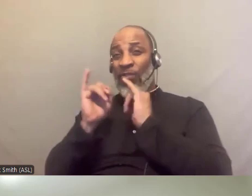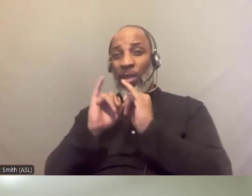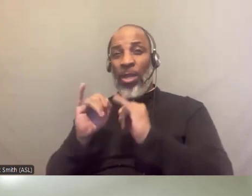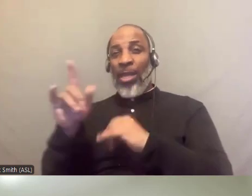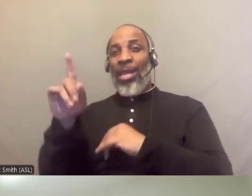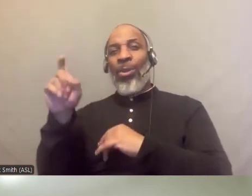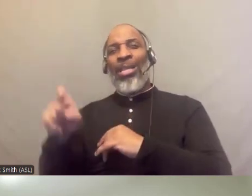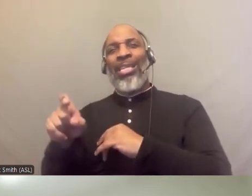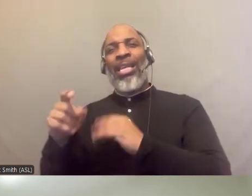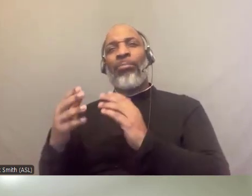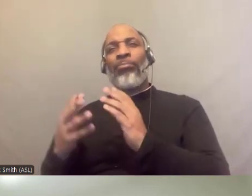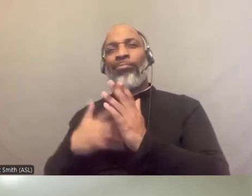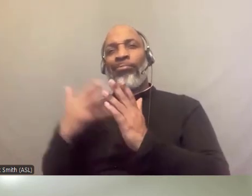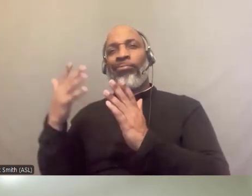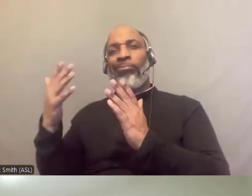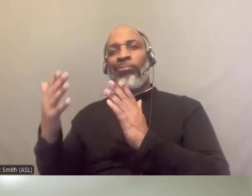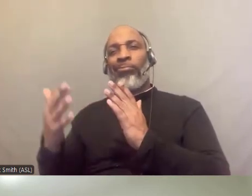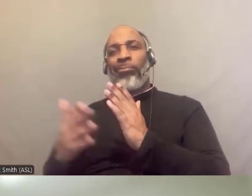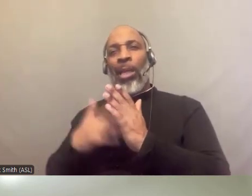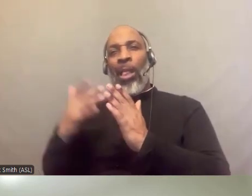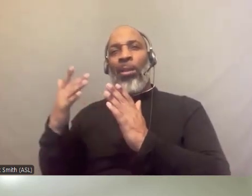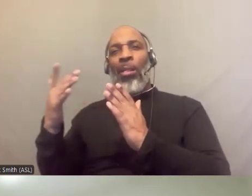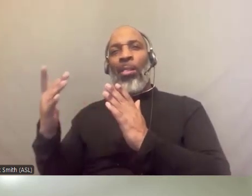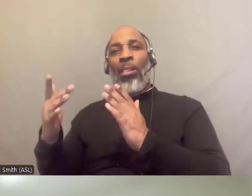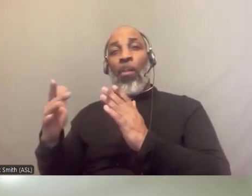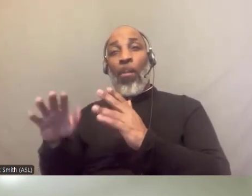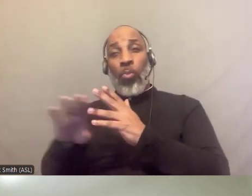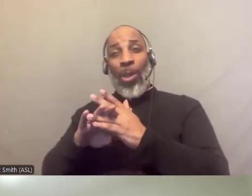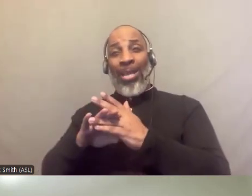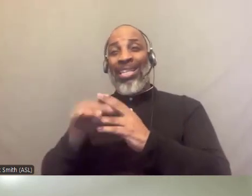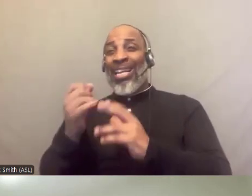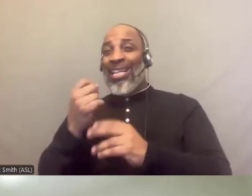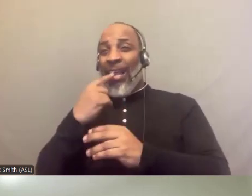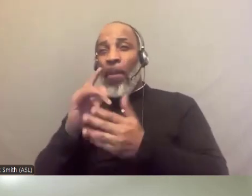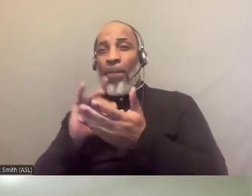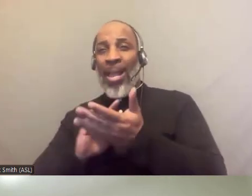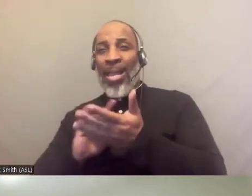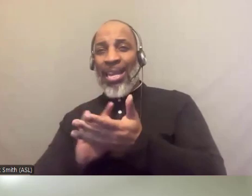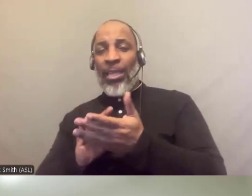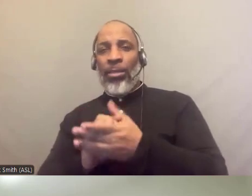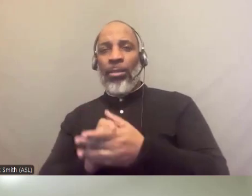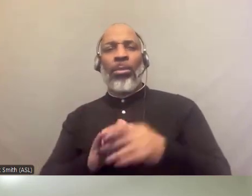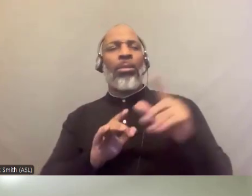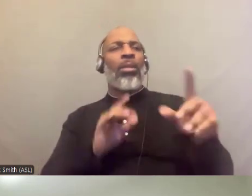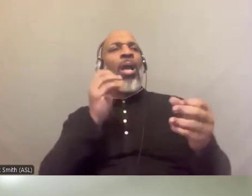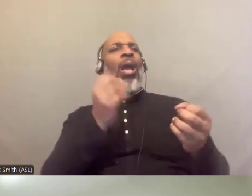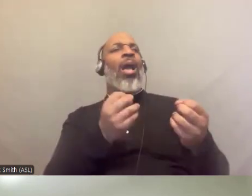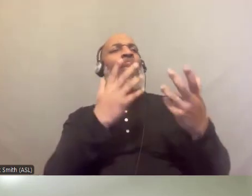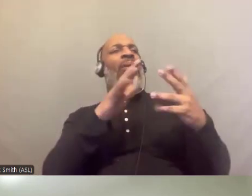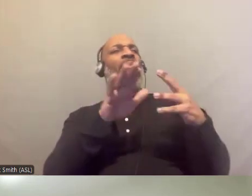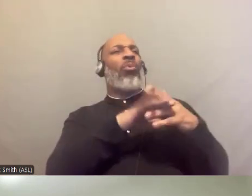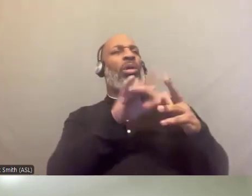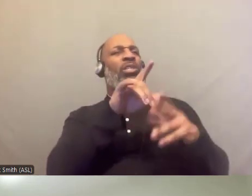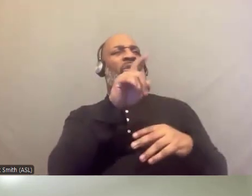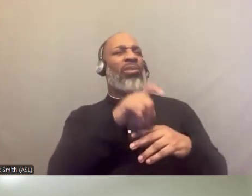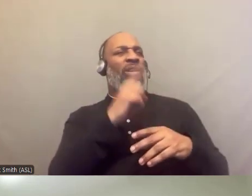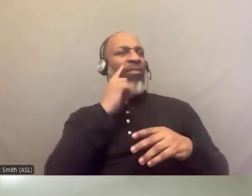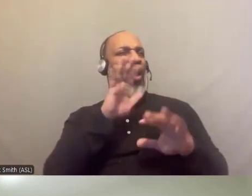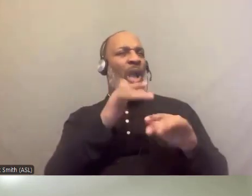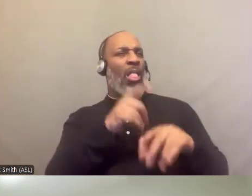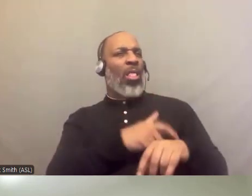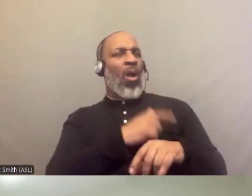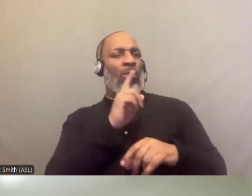need periodic breaks to take medication. The employer asks how many breaks he would need and for how